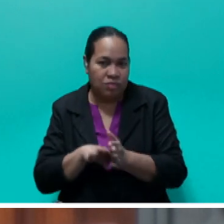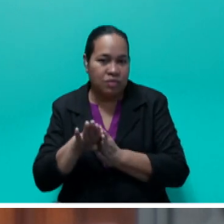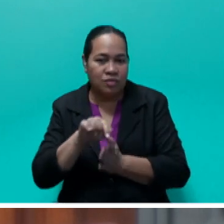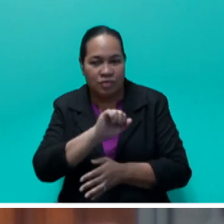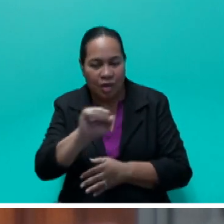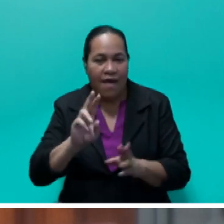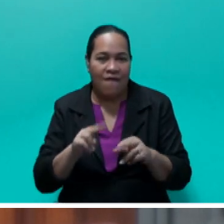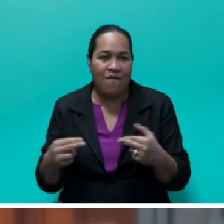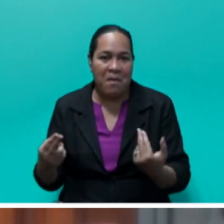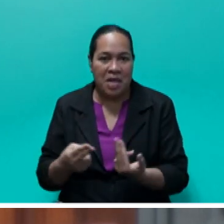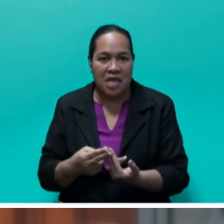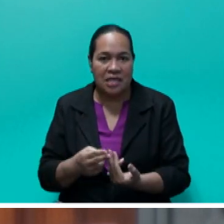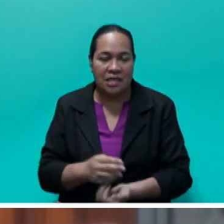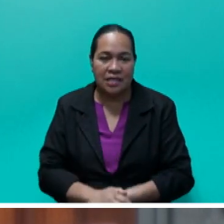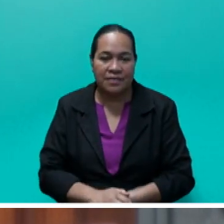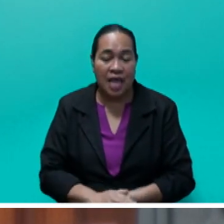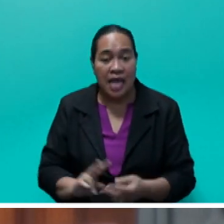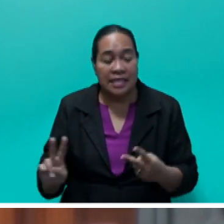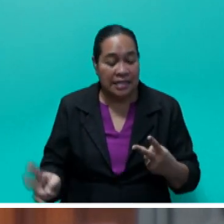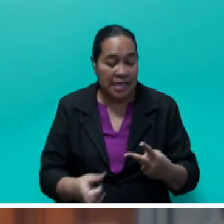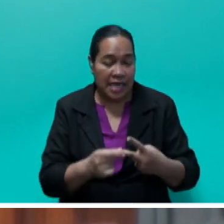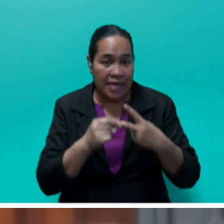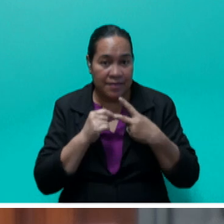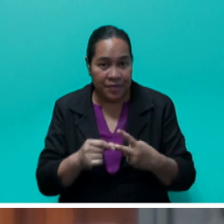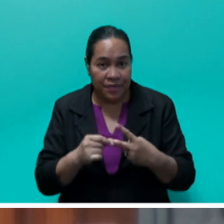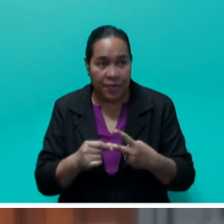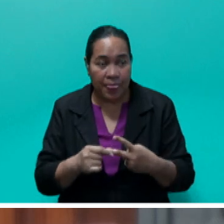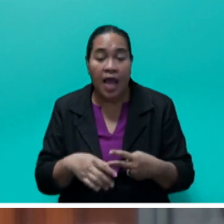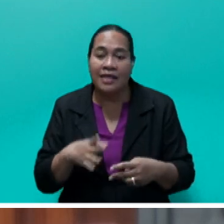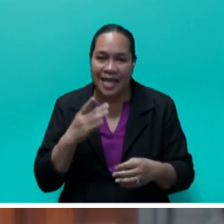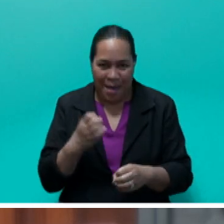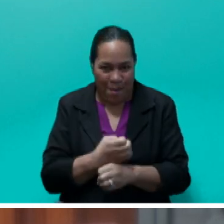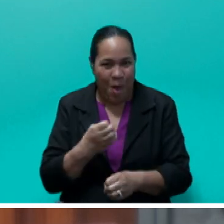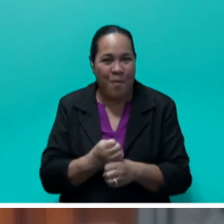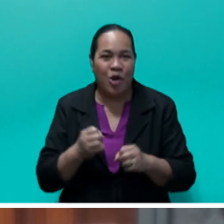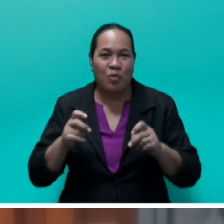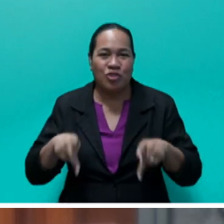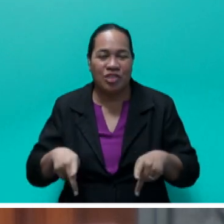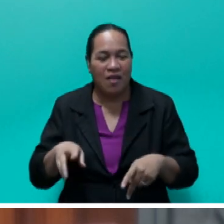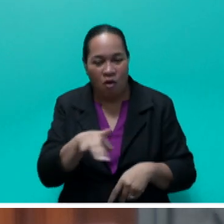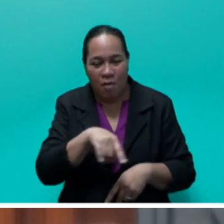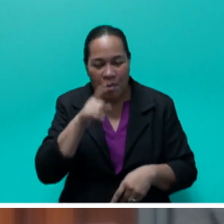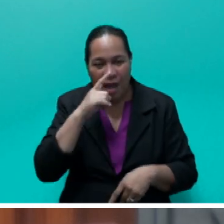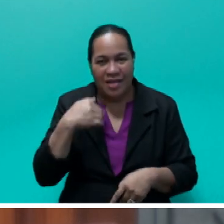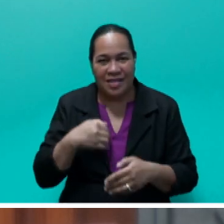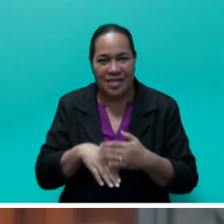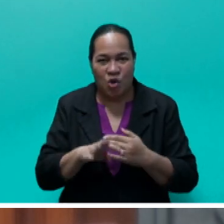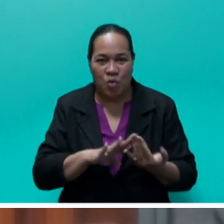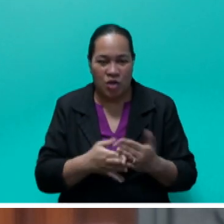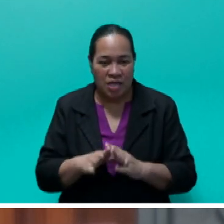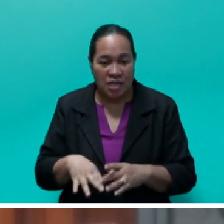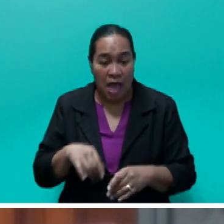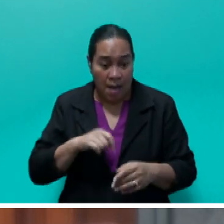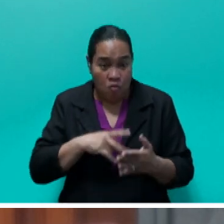their families. Secondly, Mr. Speaker, sir, there is an employment opportunity for communities. The project will create